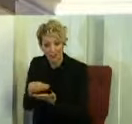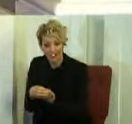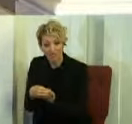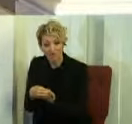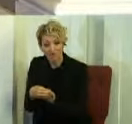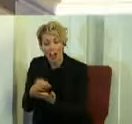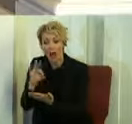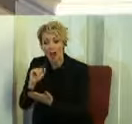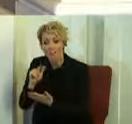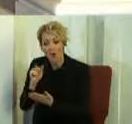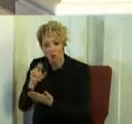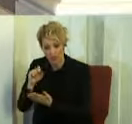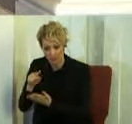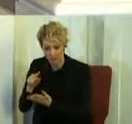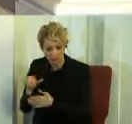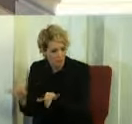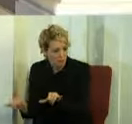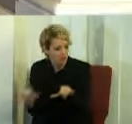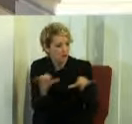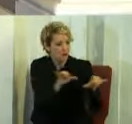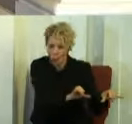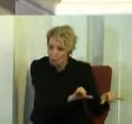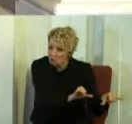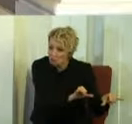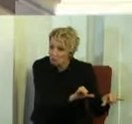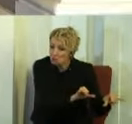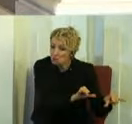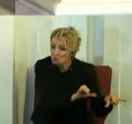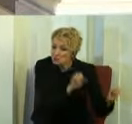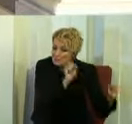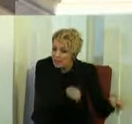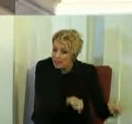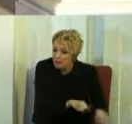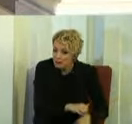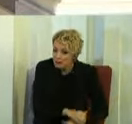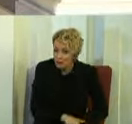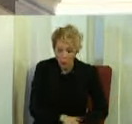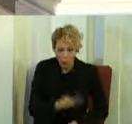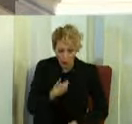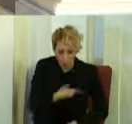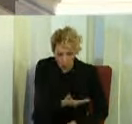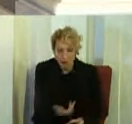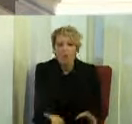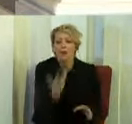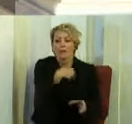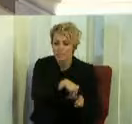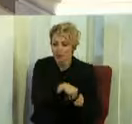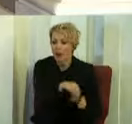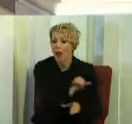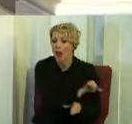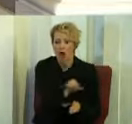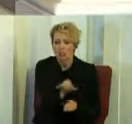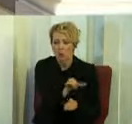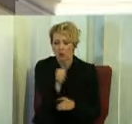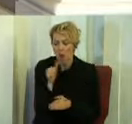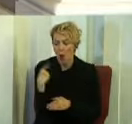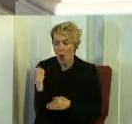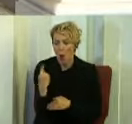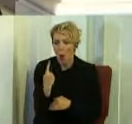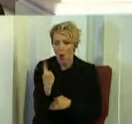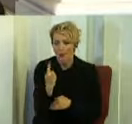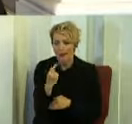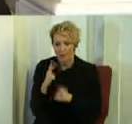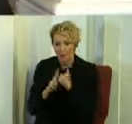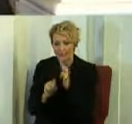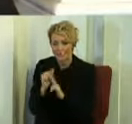online, you can also participate with us in that ministry. We want to extend this ministry to beyond what we are already doing, and so